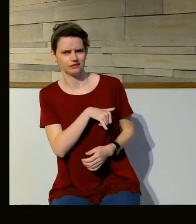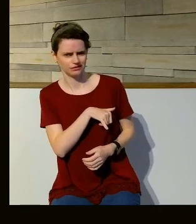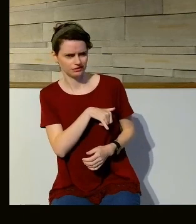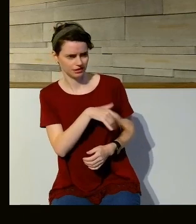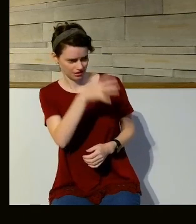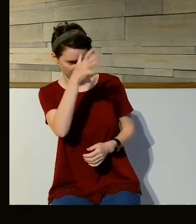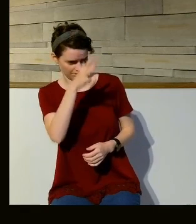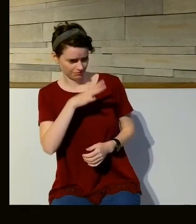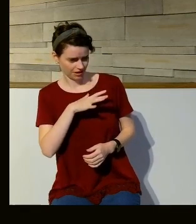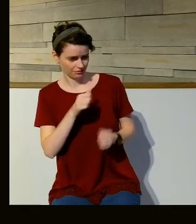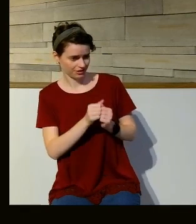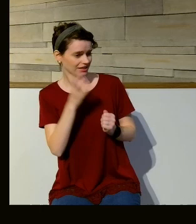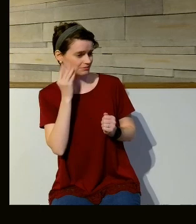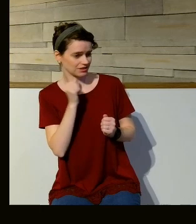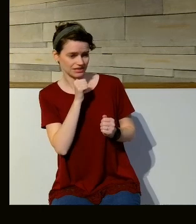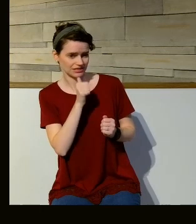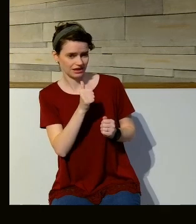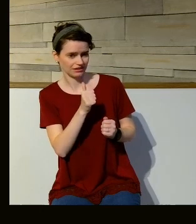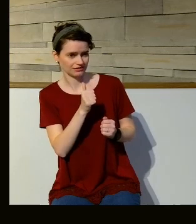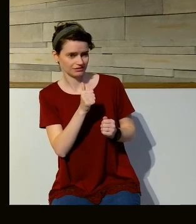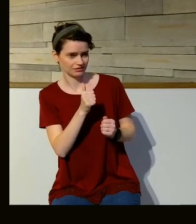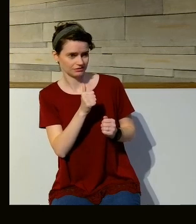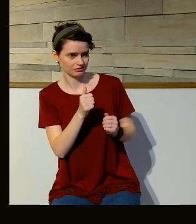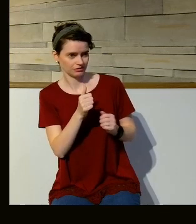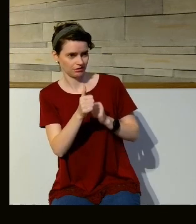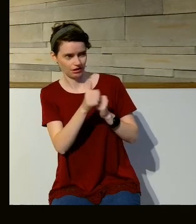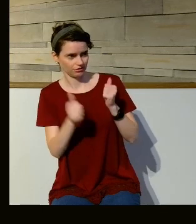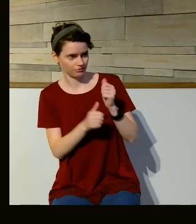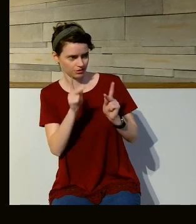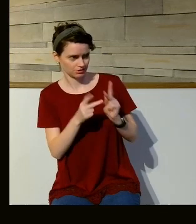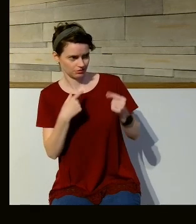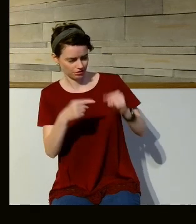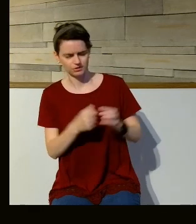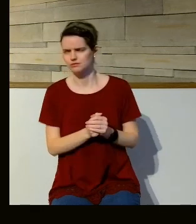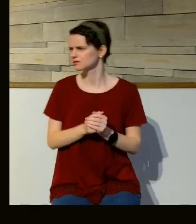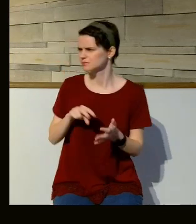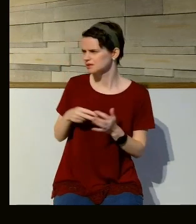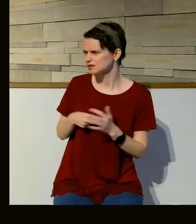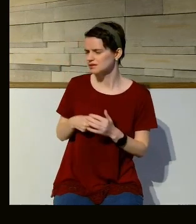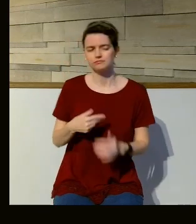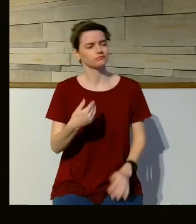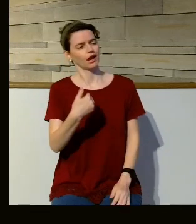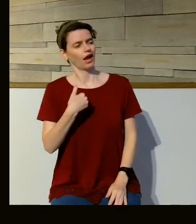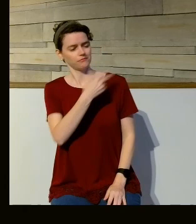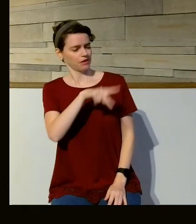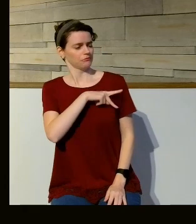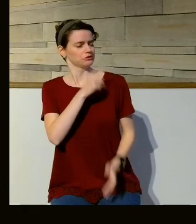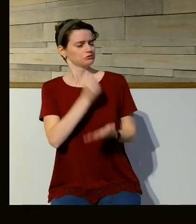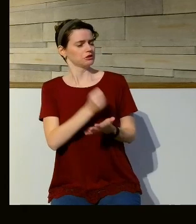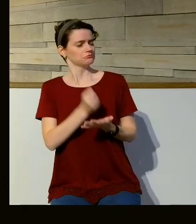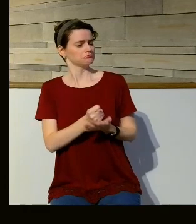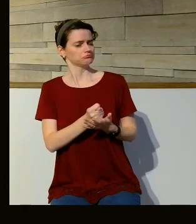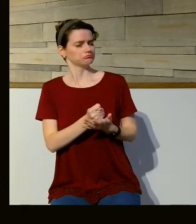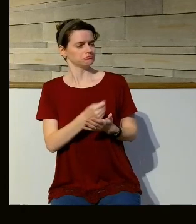a man with an experience is never at the mercy of a man with an argument. I said, what do you mean? He says, well, I have my personal testimony.